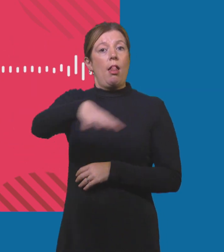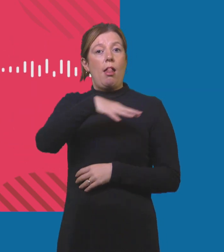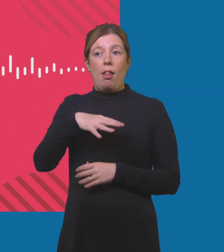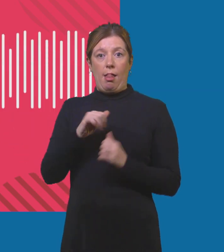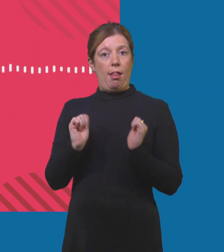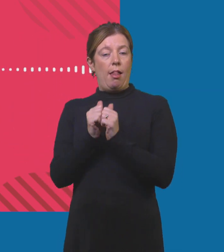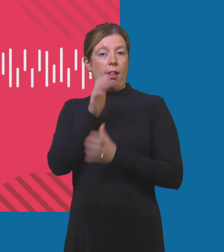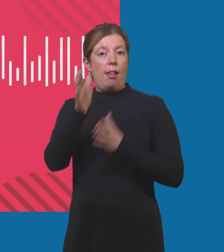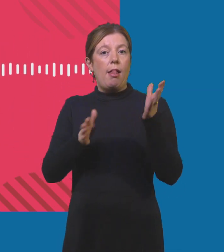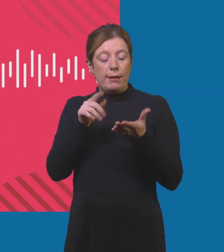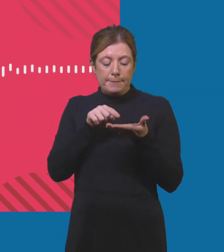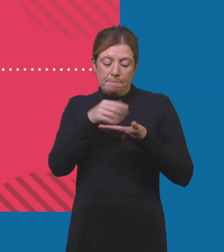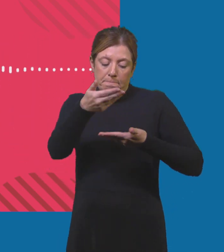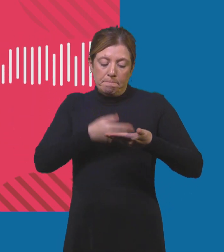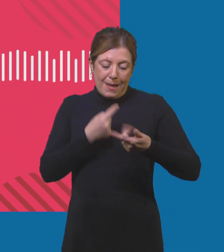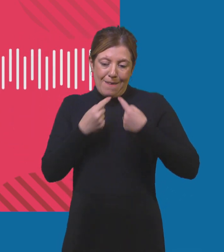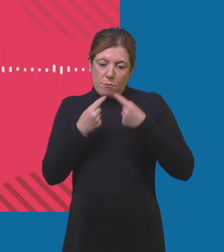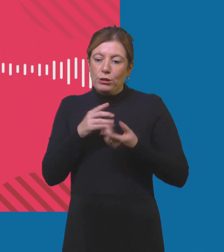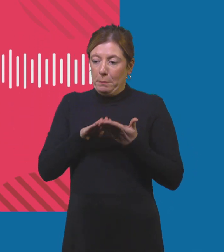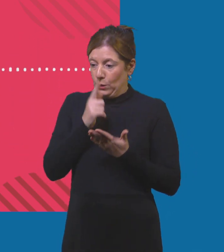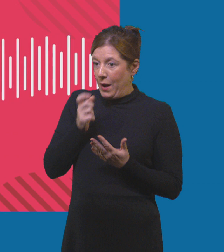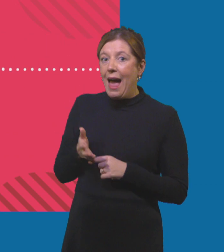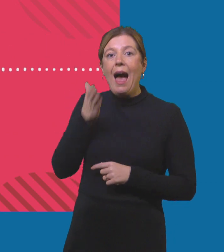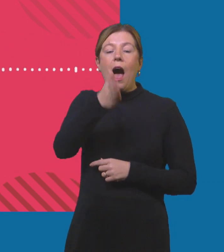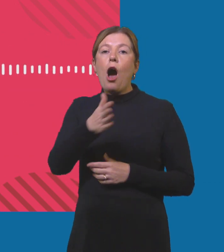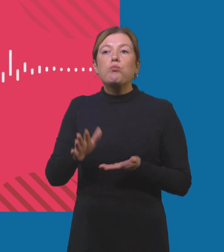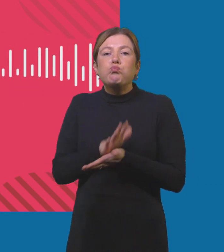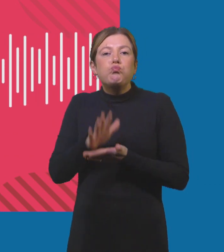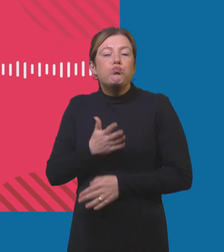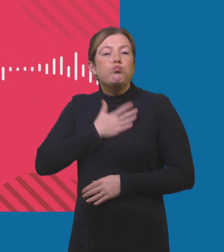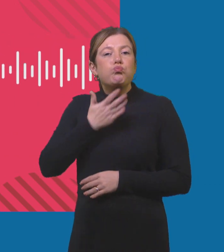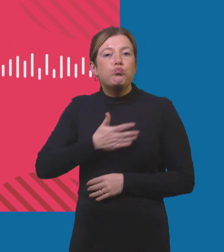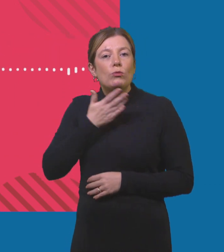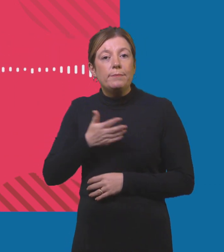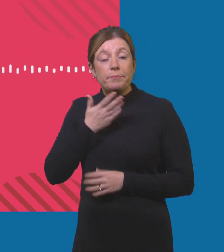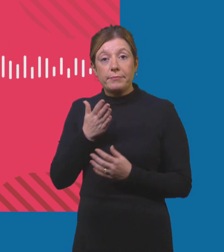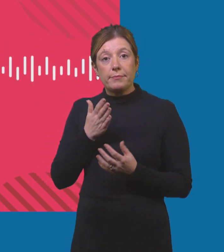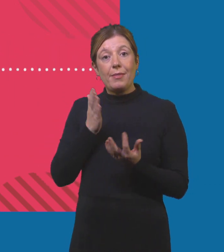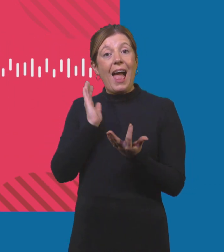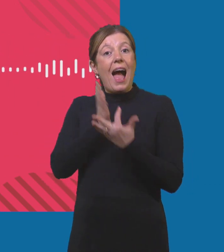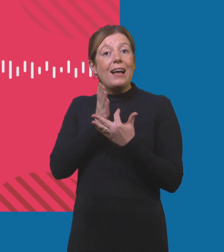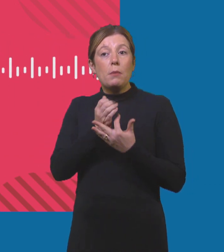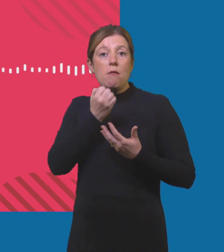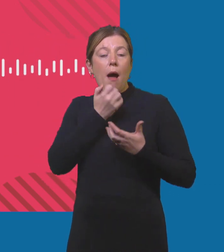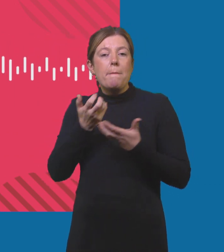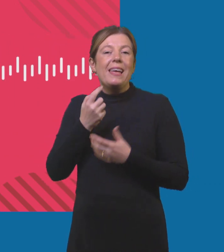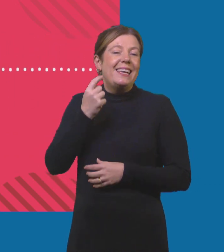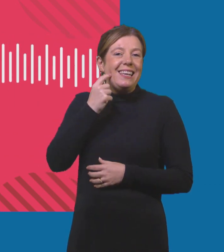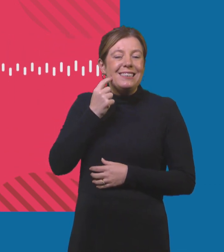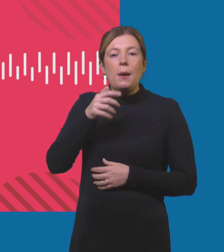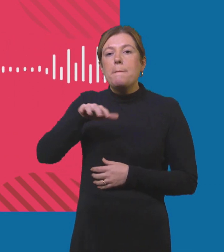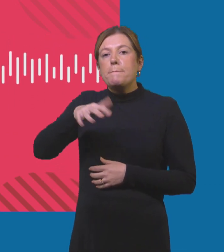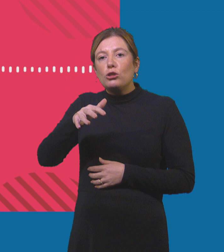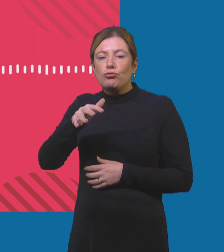been meticulously crafted to ensure a seamless experience. Love it. It's categorized by accessibility ratings: easy, moderate, challenging, and